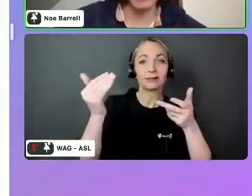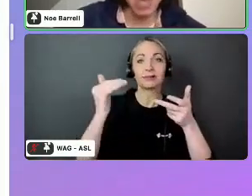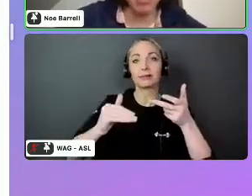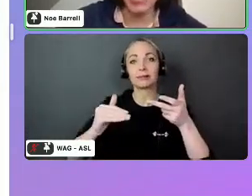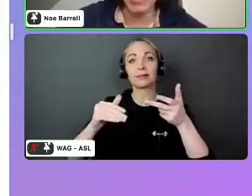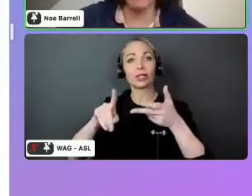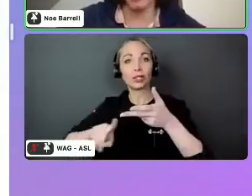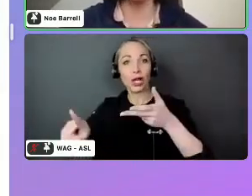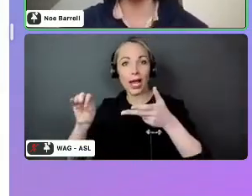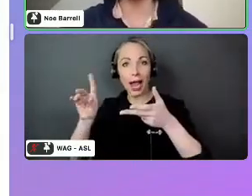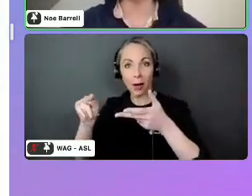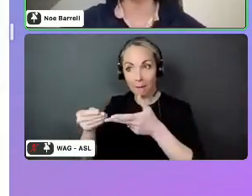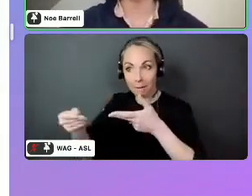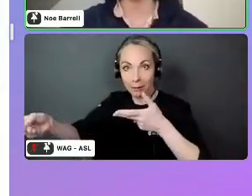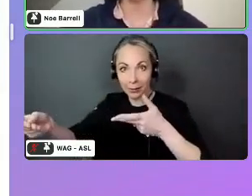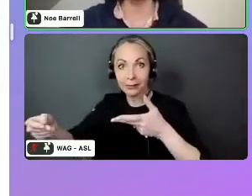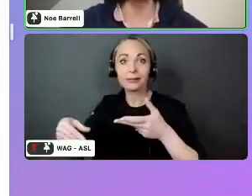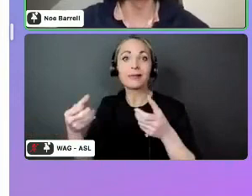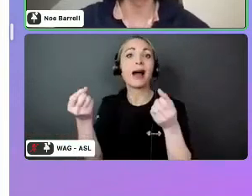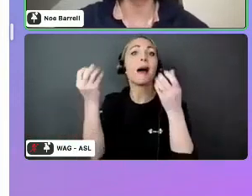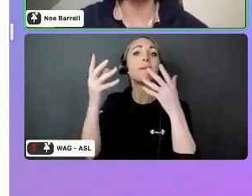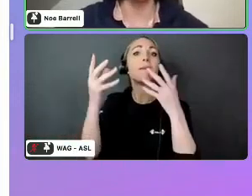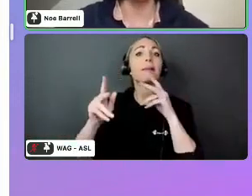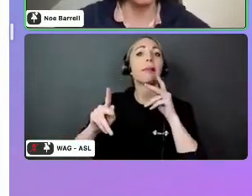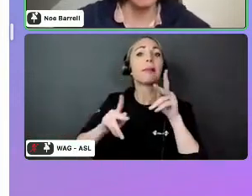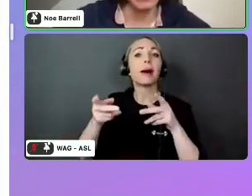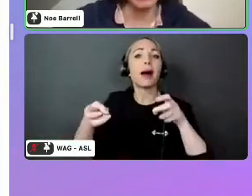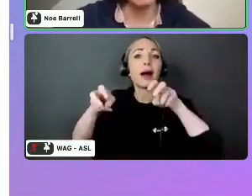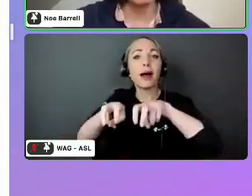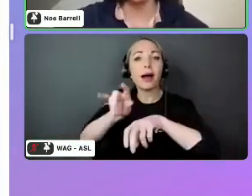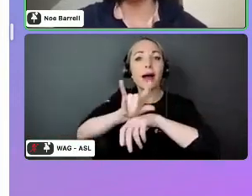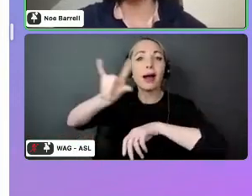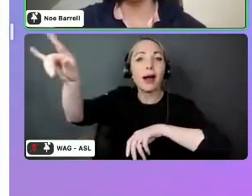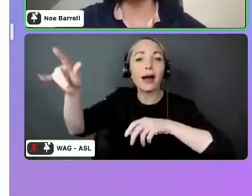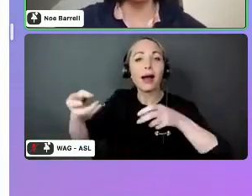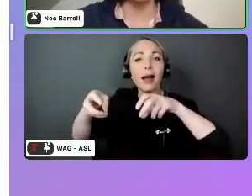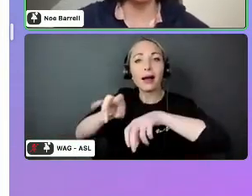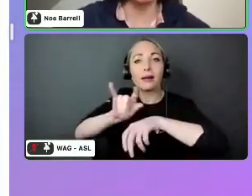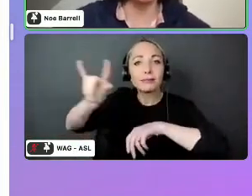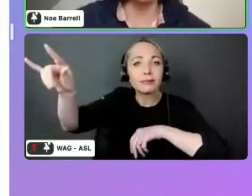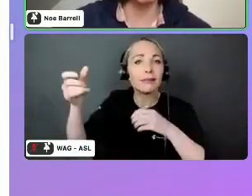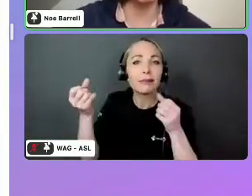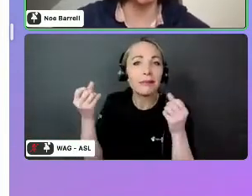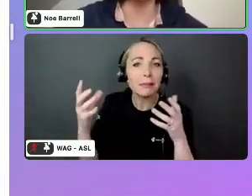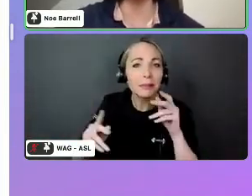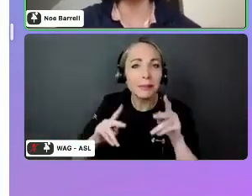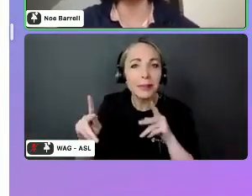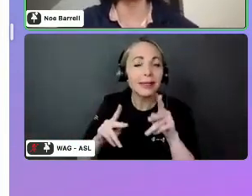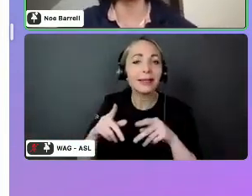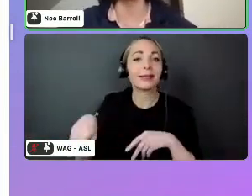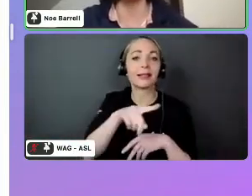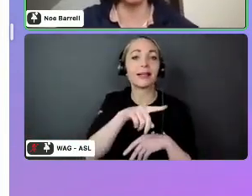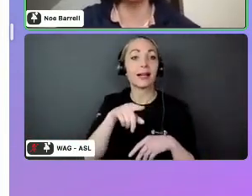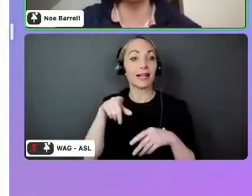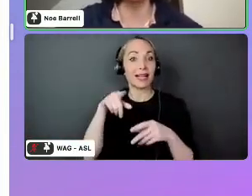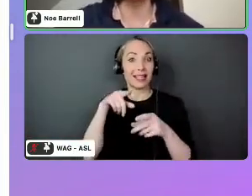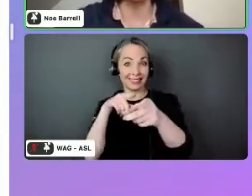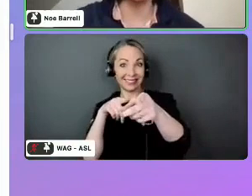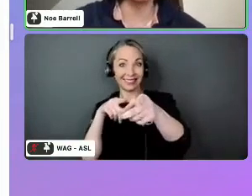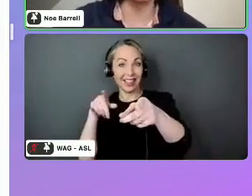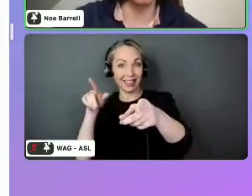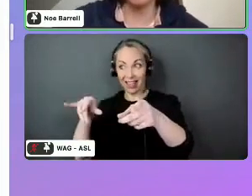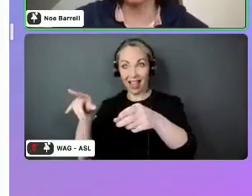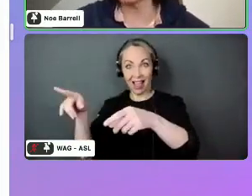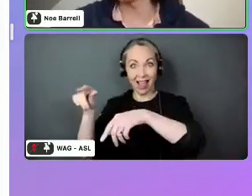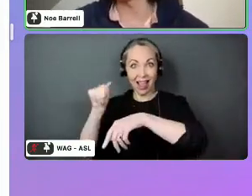as the tab list at the bottom, and in particular, which one is selected. It can tell just from the difference in color of the text that